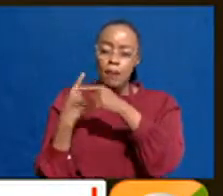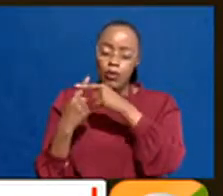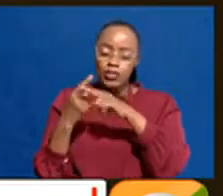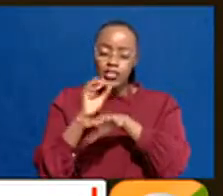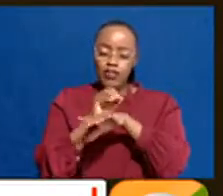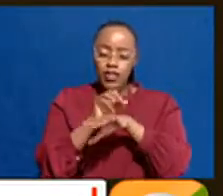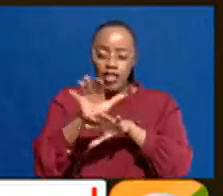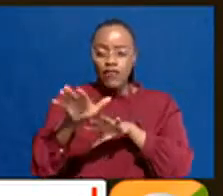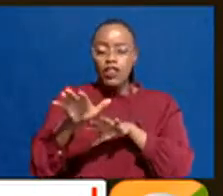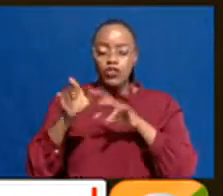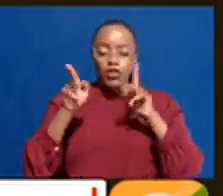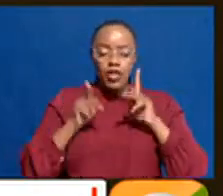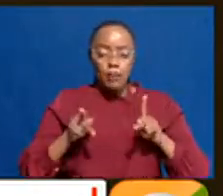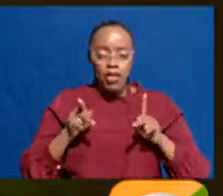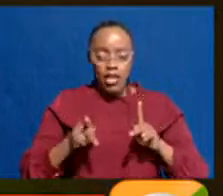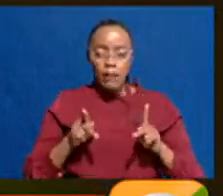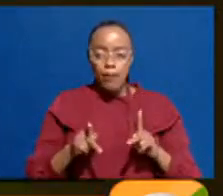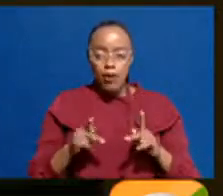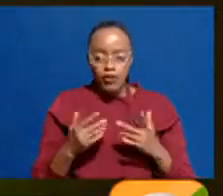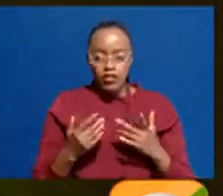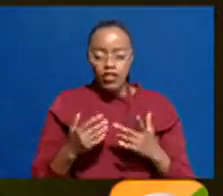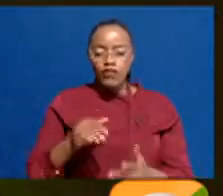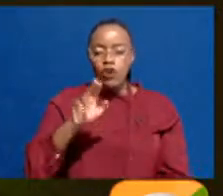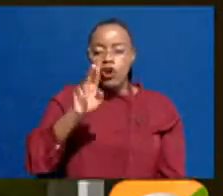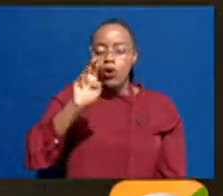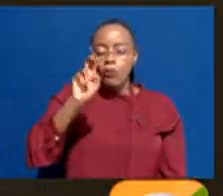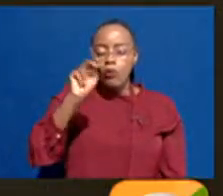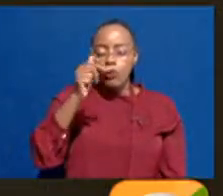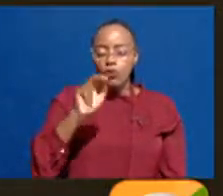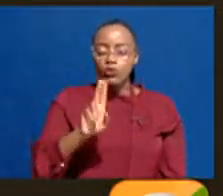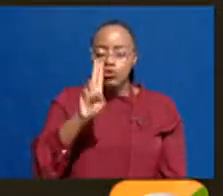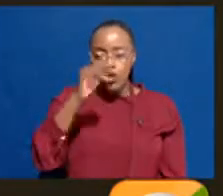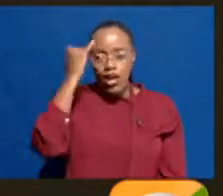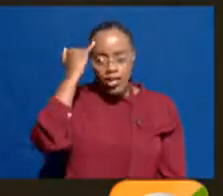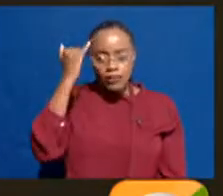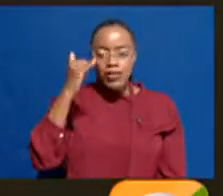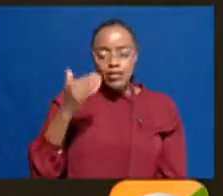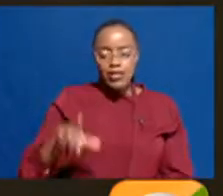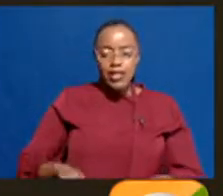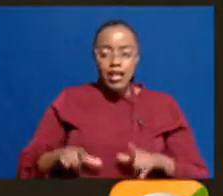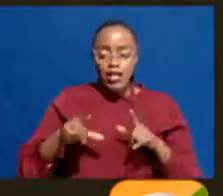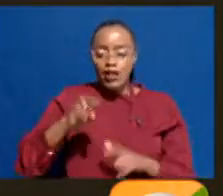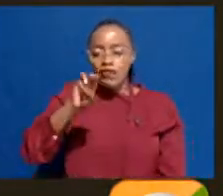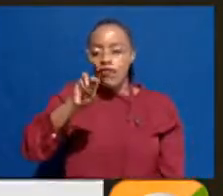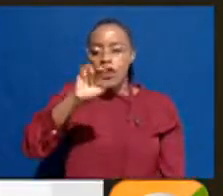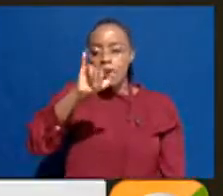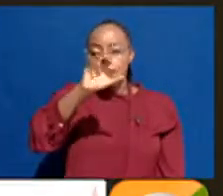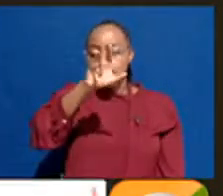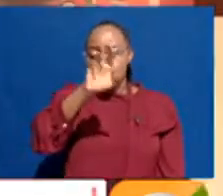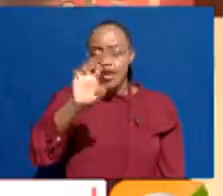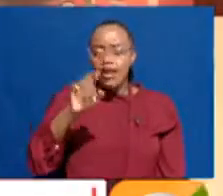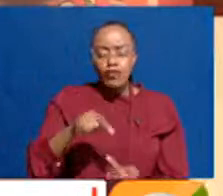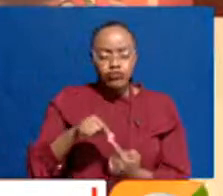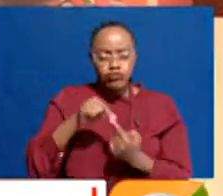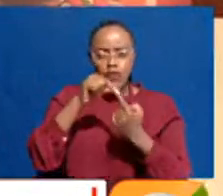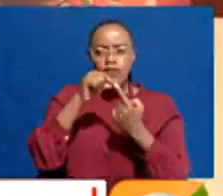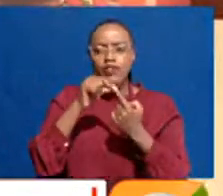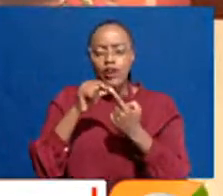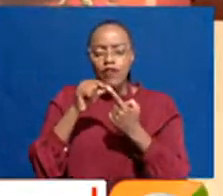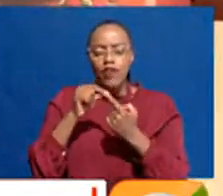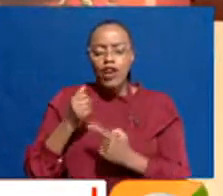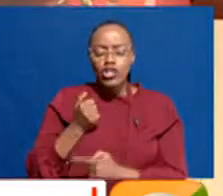influence on human beings and the utru aspect of life. Michelle was a distinguished daughter of the